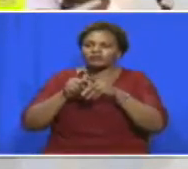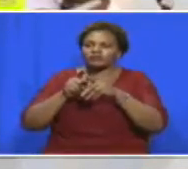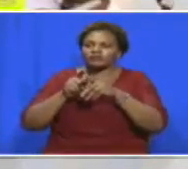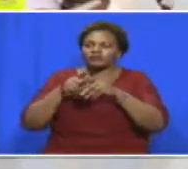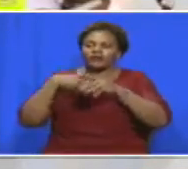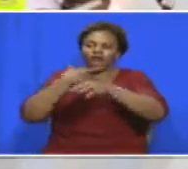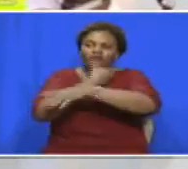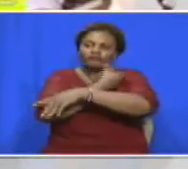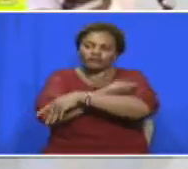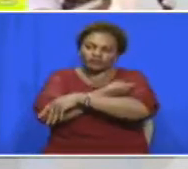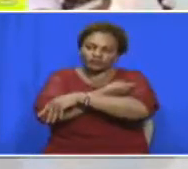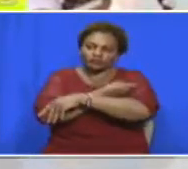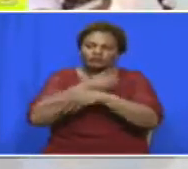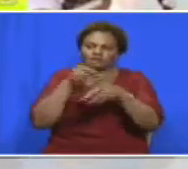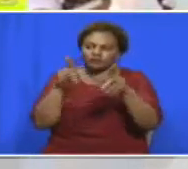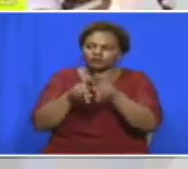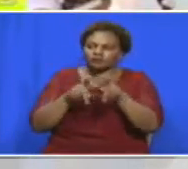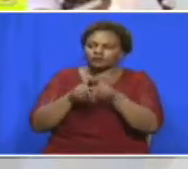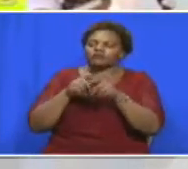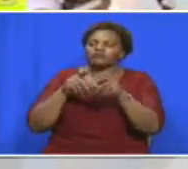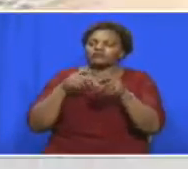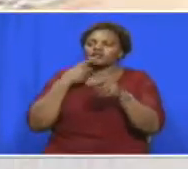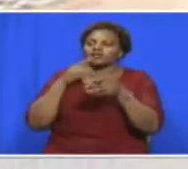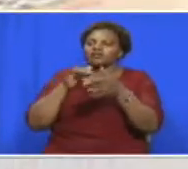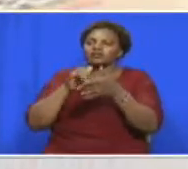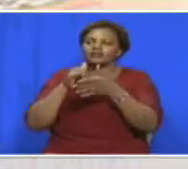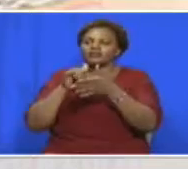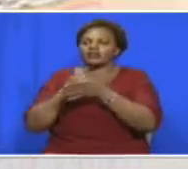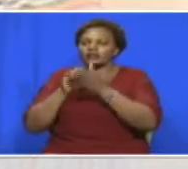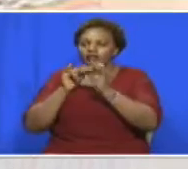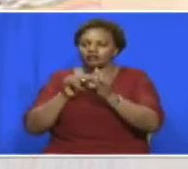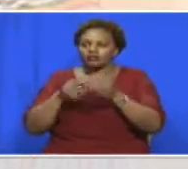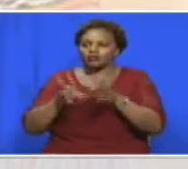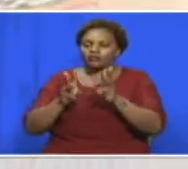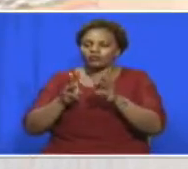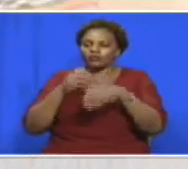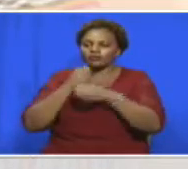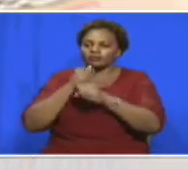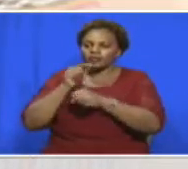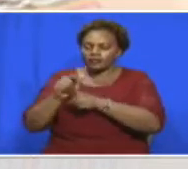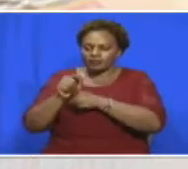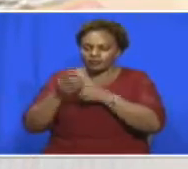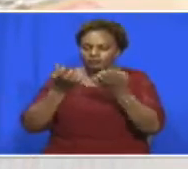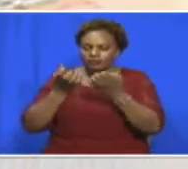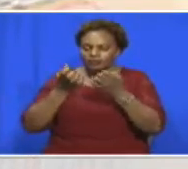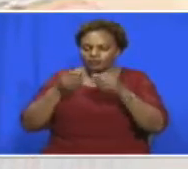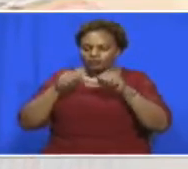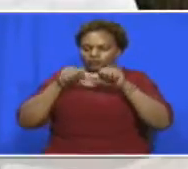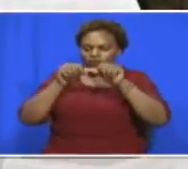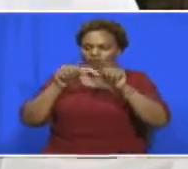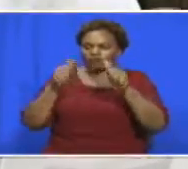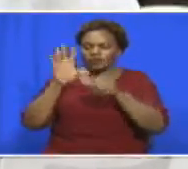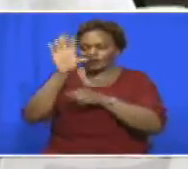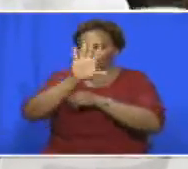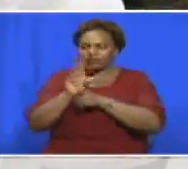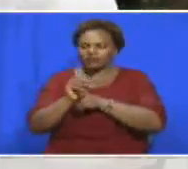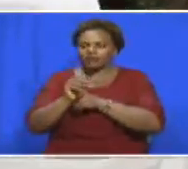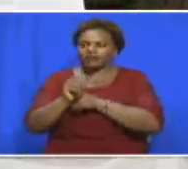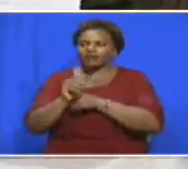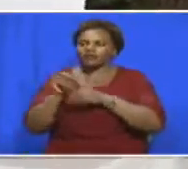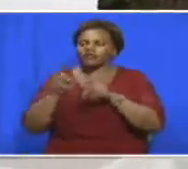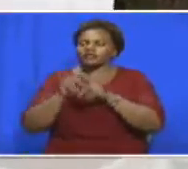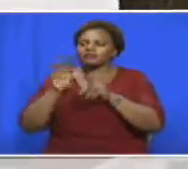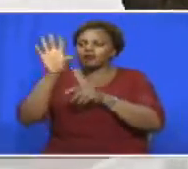wa chanjo. Pia wanapendekeza mikakati mipya ya kufanikisha shughuli hii hapa barani Afrika. Shirika